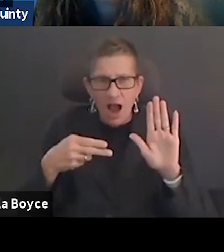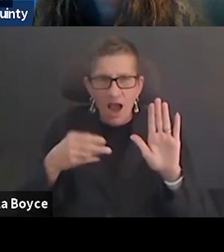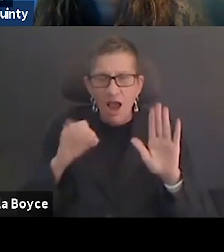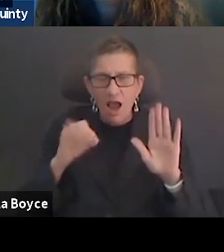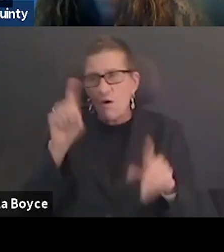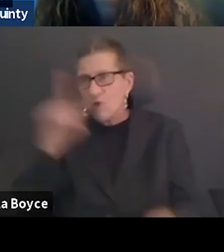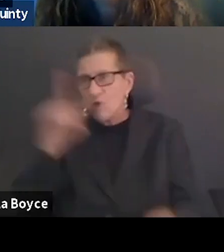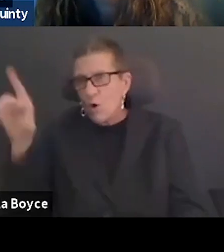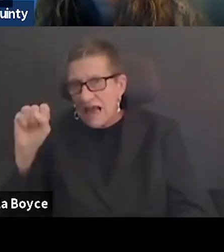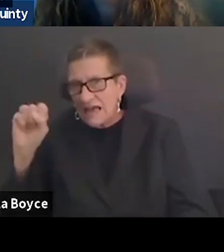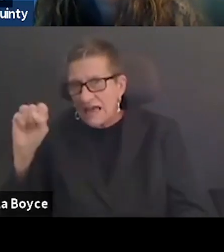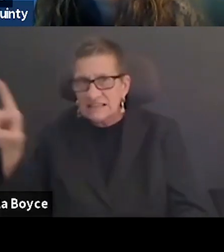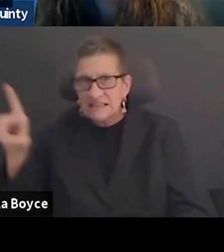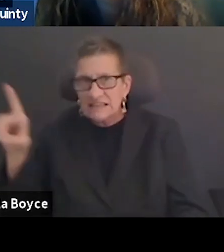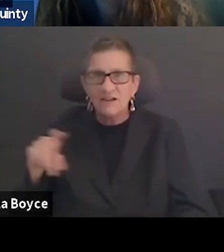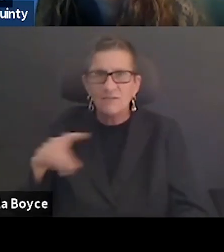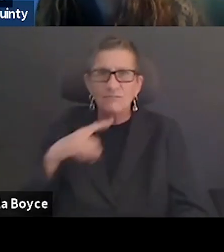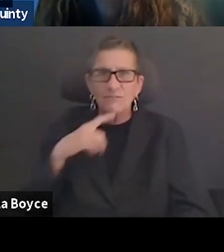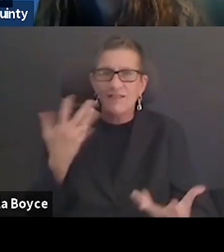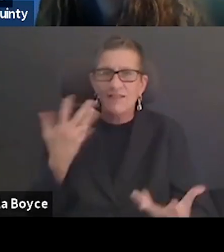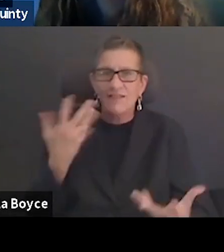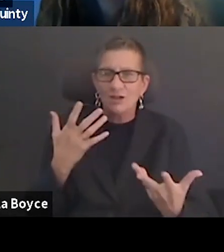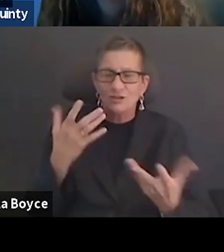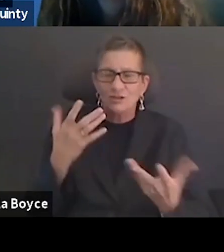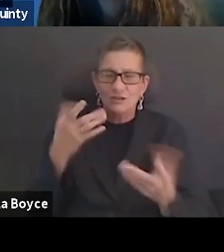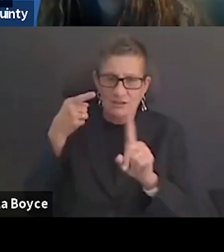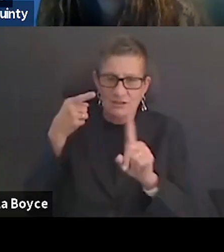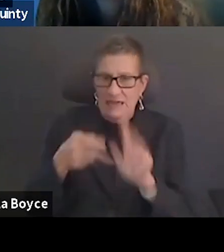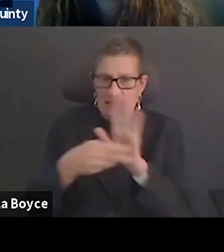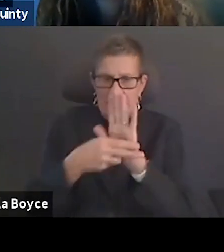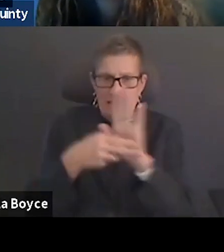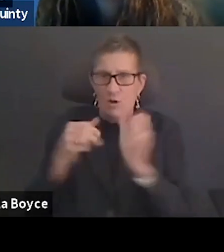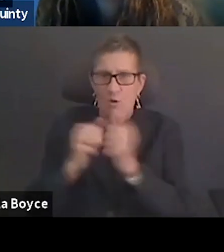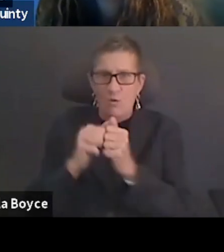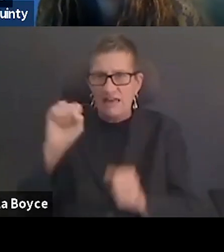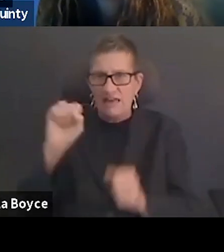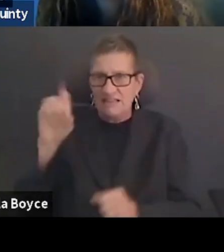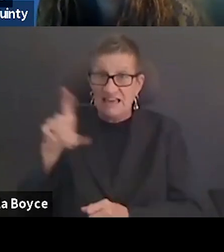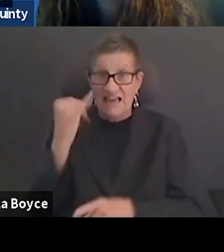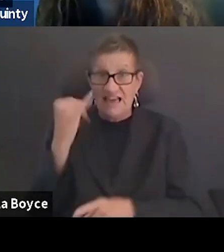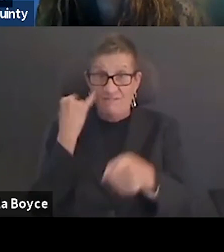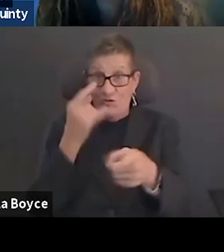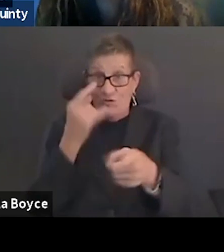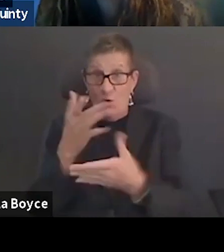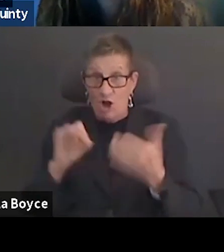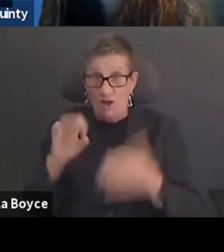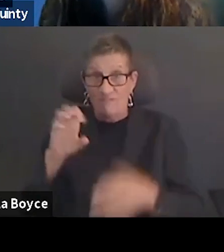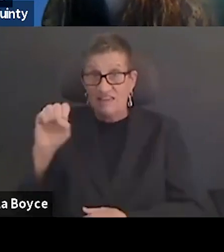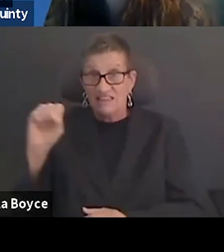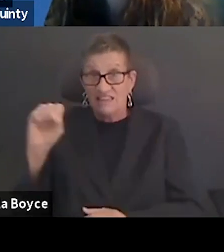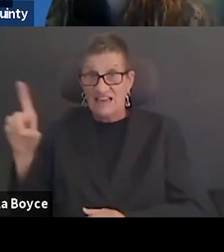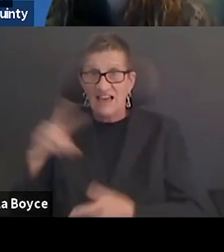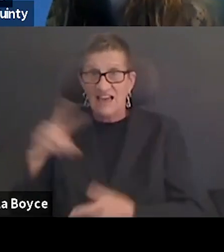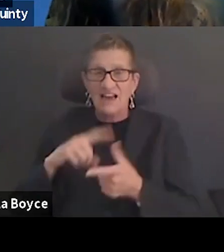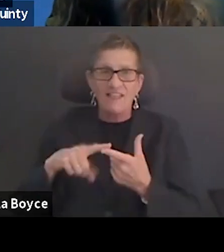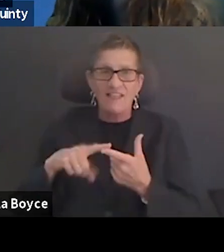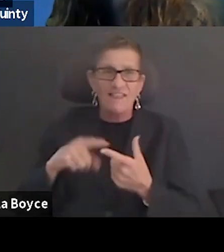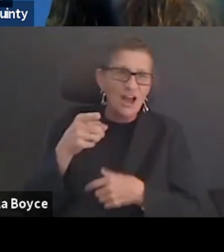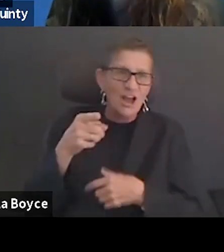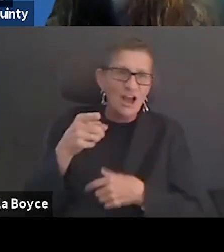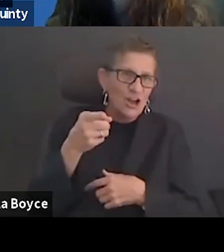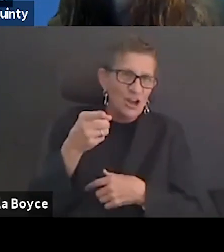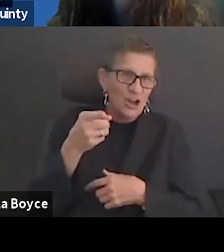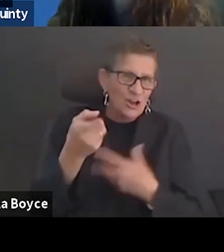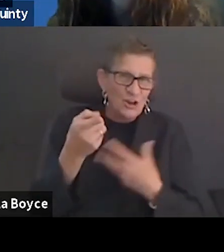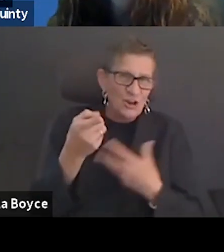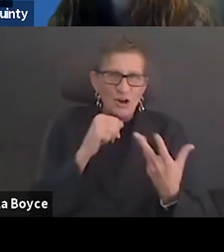SSD, like there's just this huge stigma around SSD in general. If you're part of SSD, then you're not a smart individual. U of M has